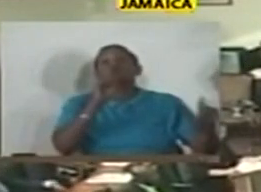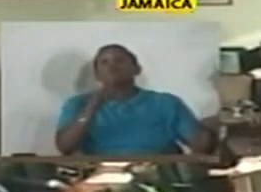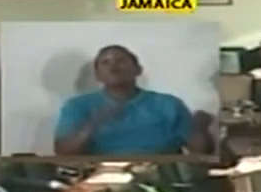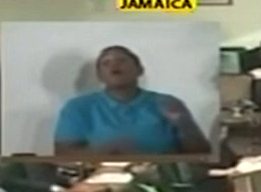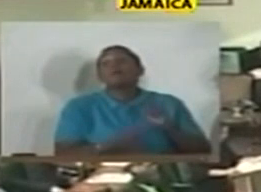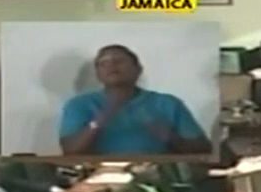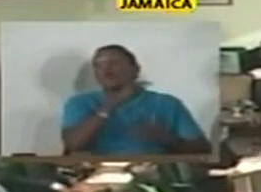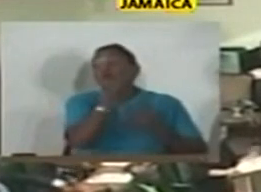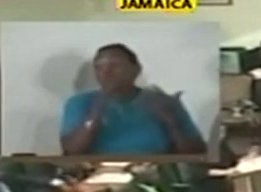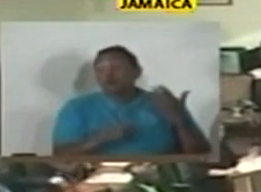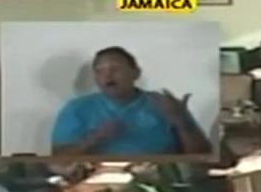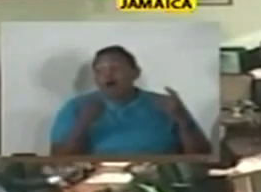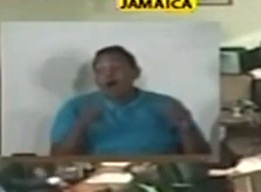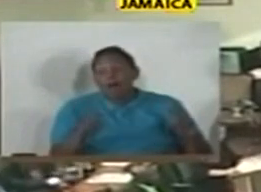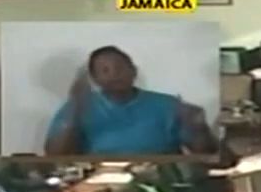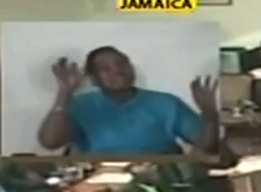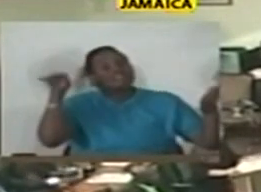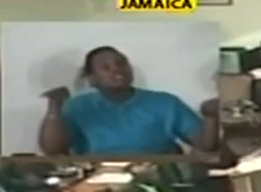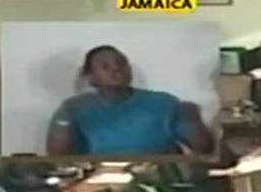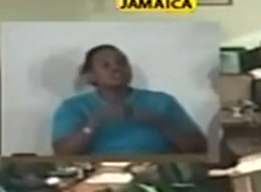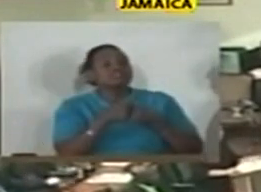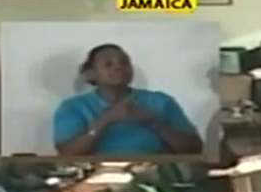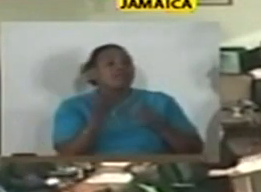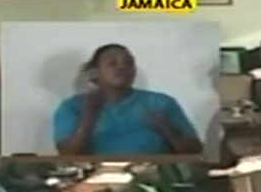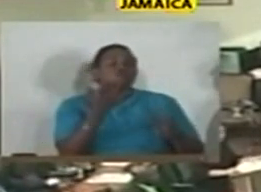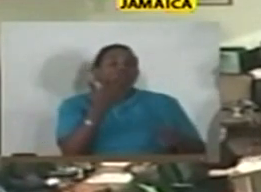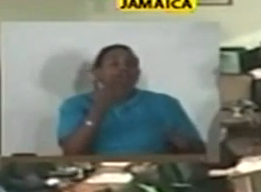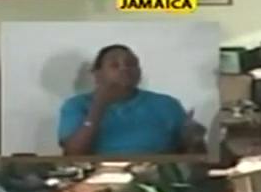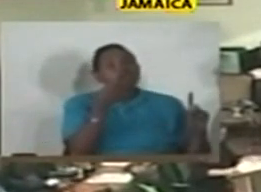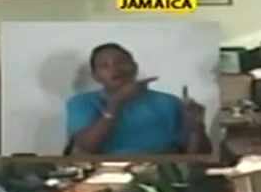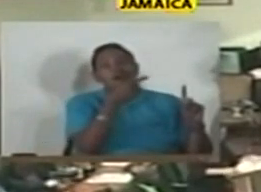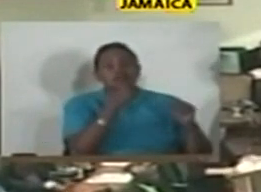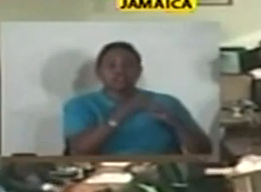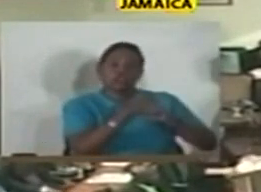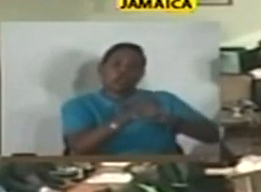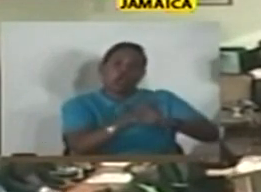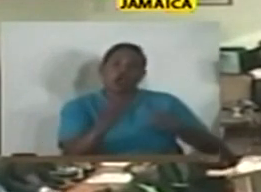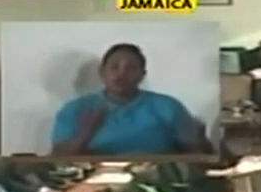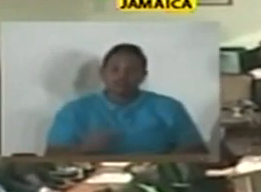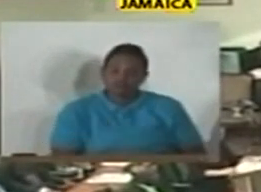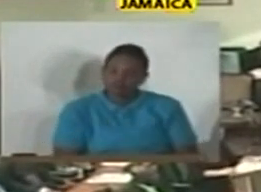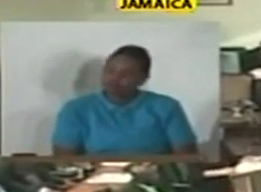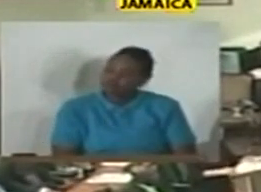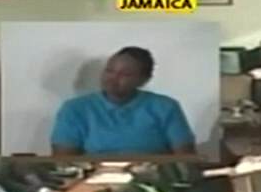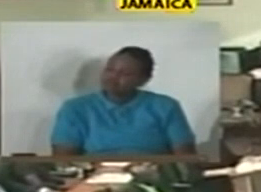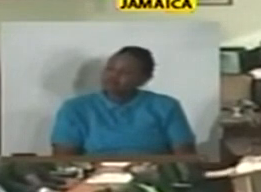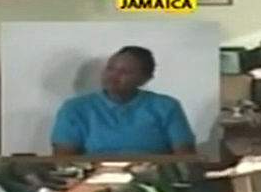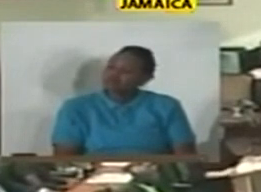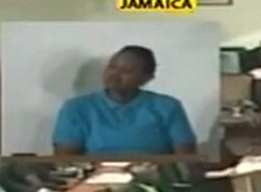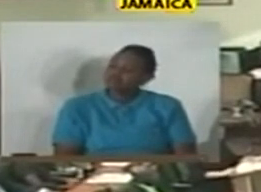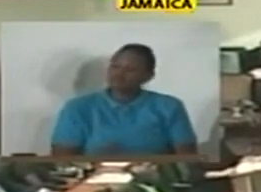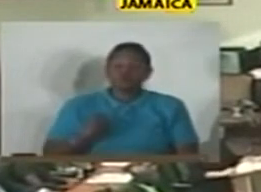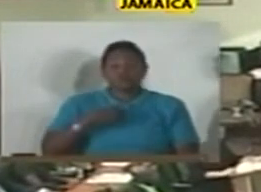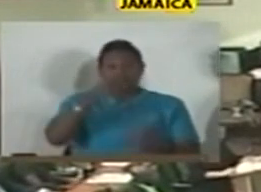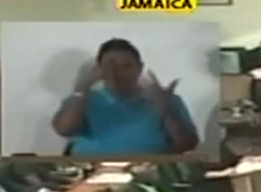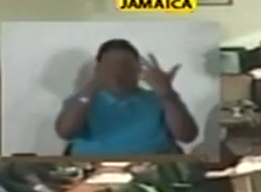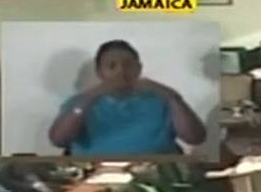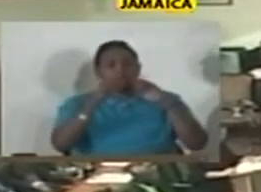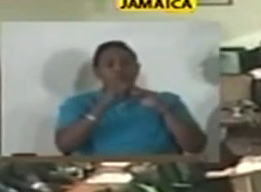those instances, the decisions have been in favor of security guards. We have been collaborating with the